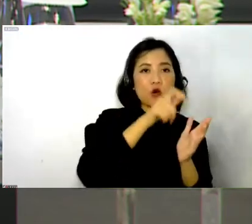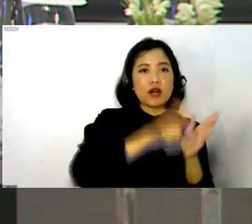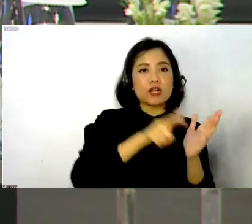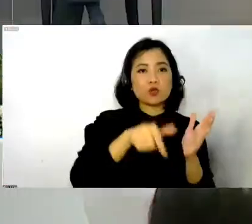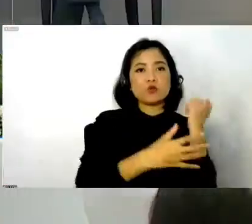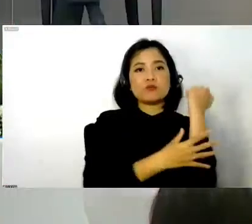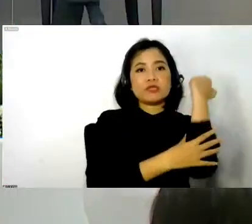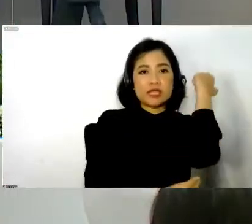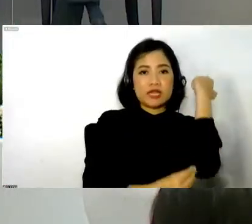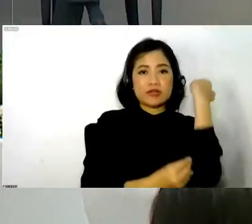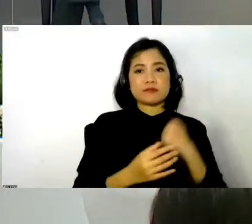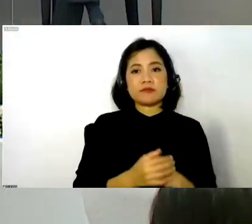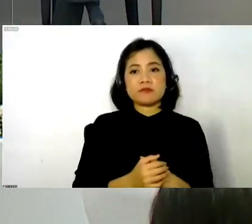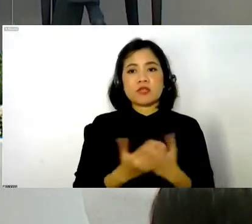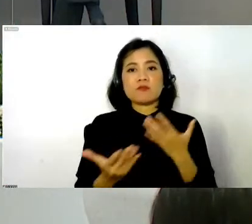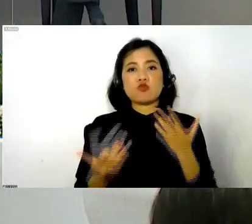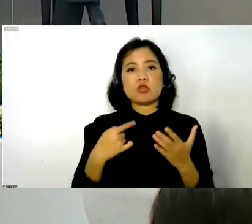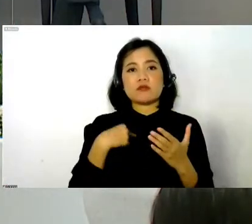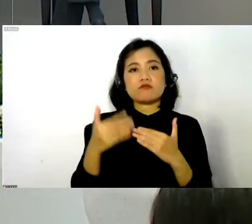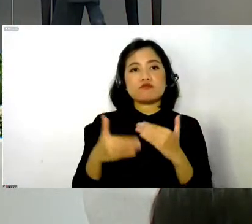that social protection is indeed,